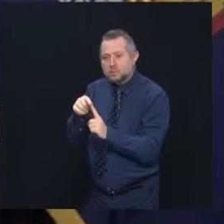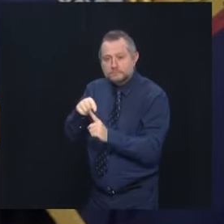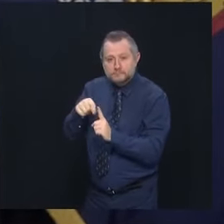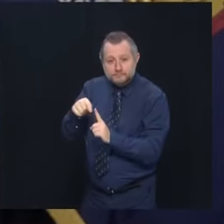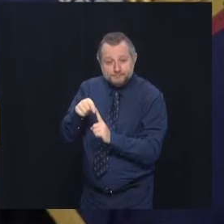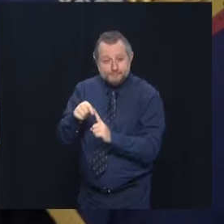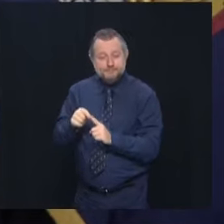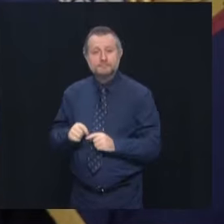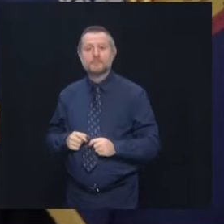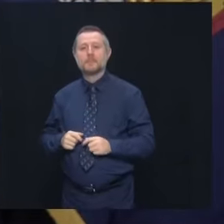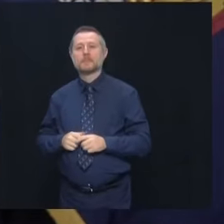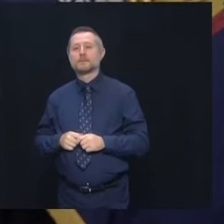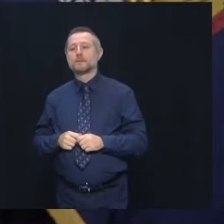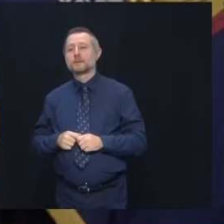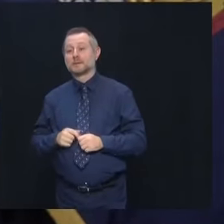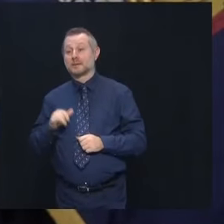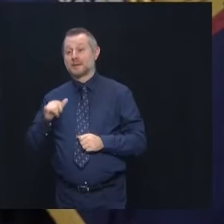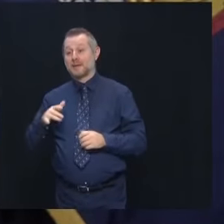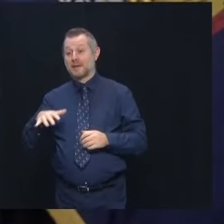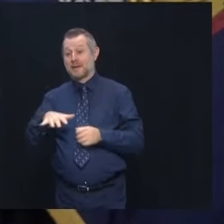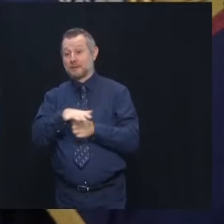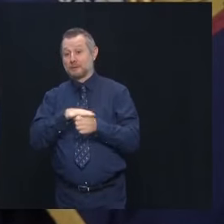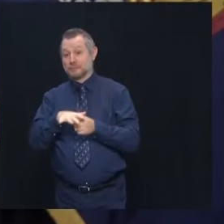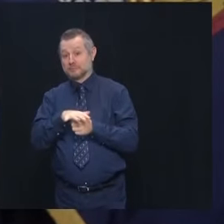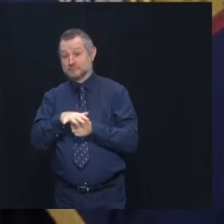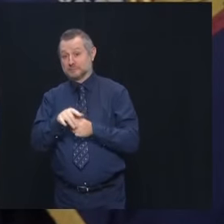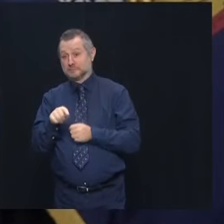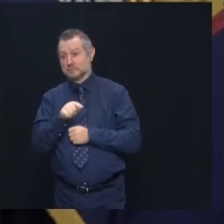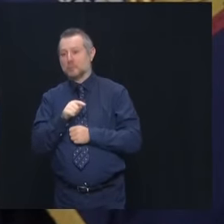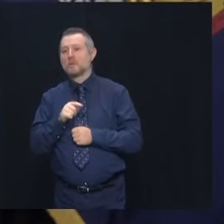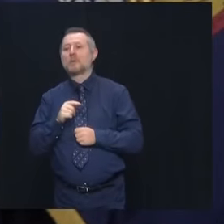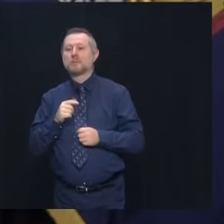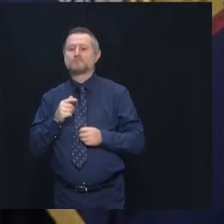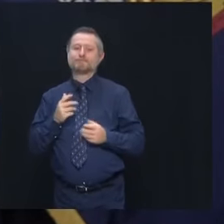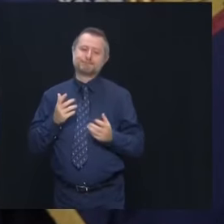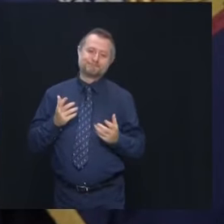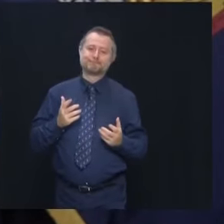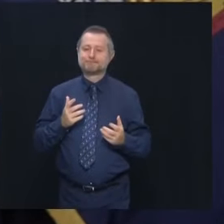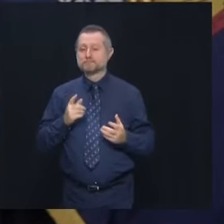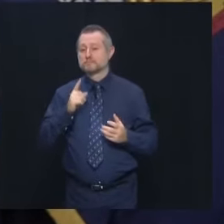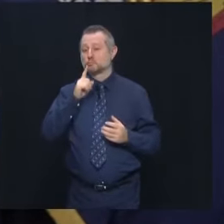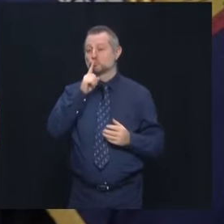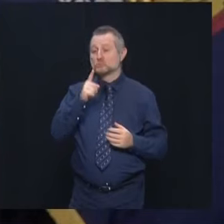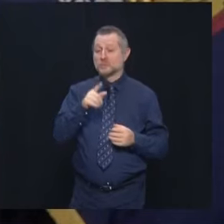I use the word containment zone in New Rochelle, I got into all sorts of trouble. If you have to